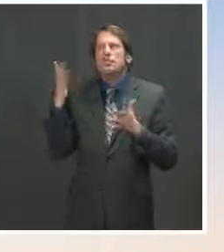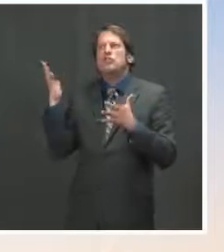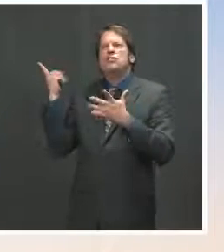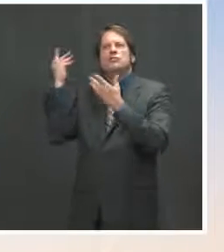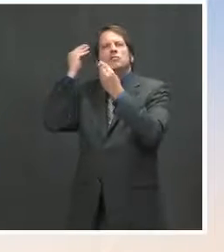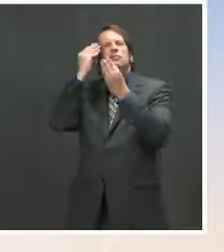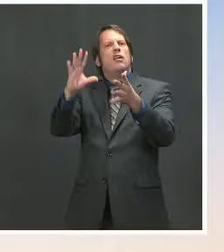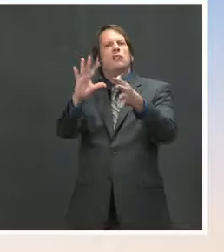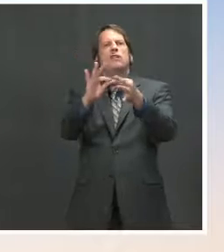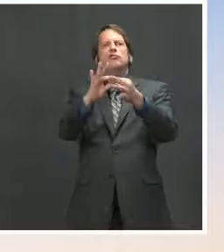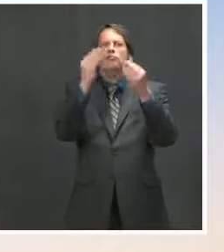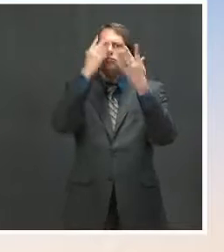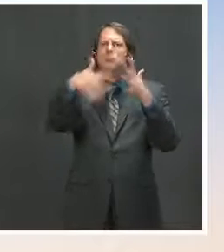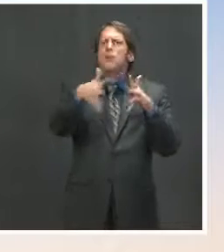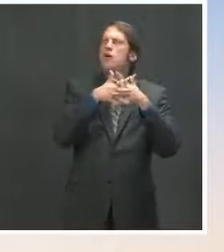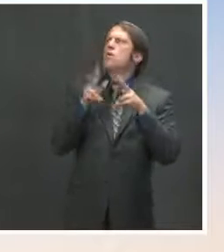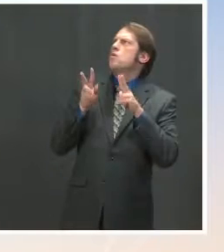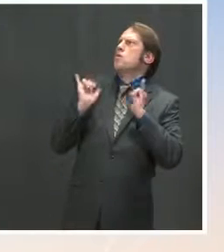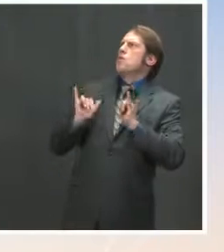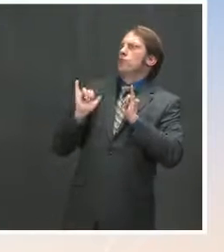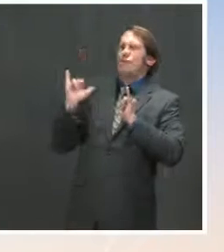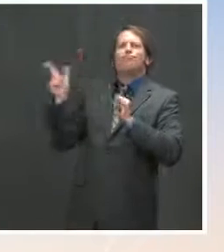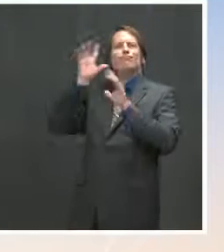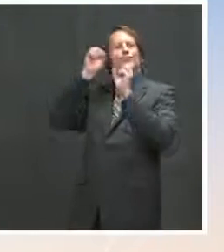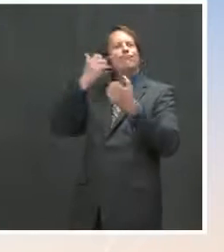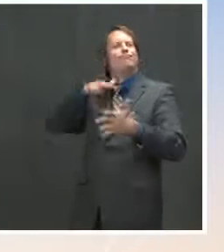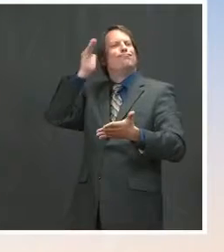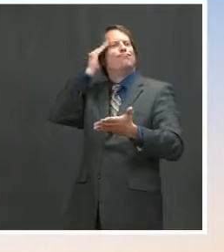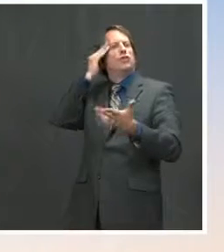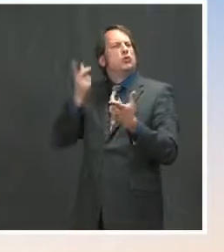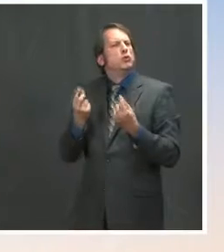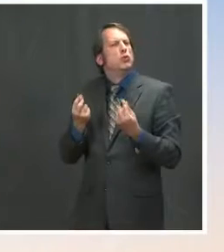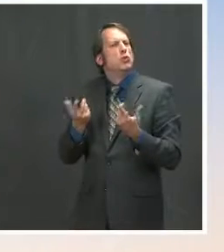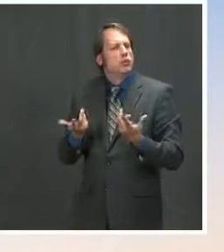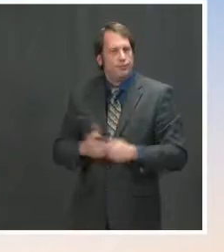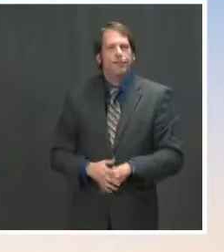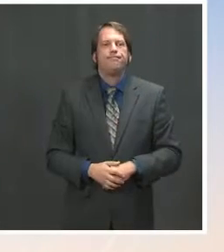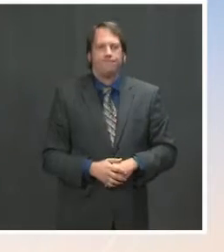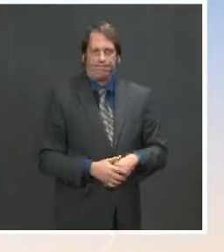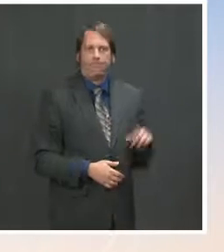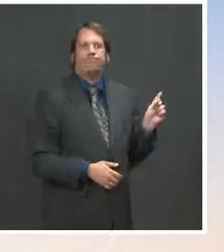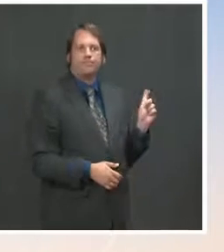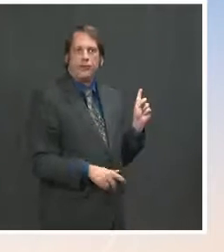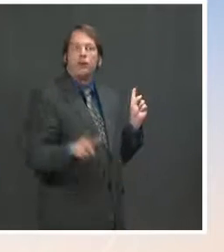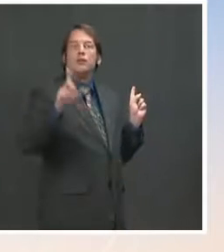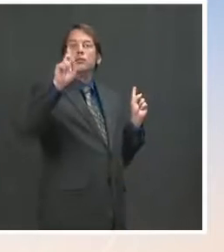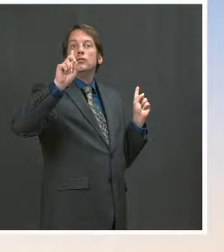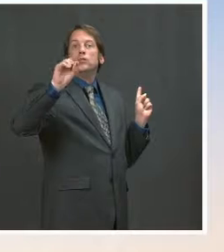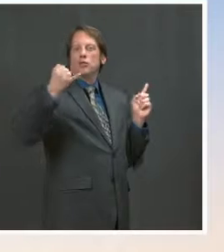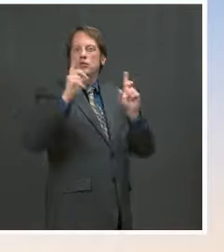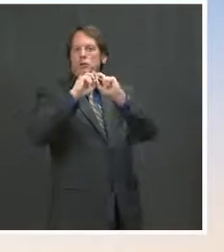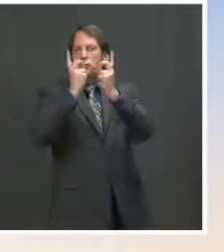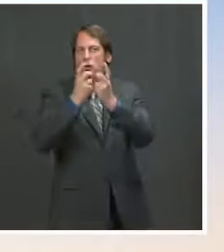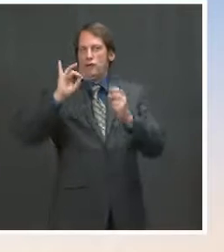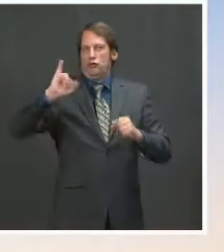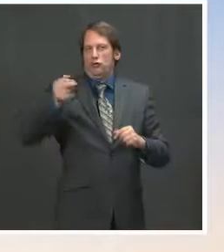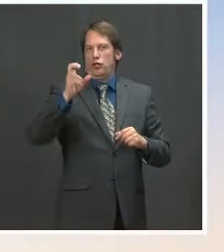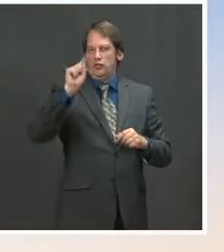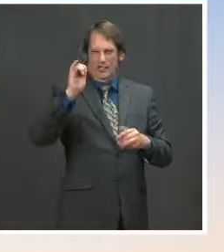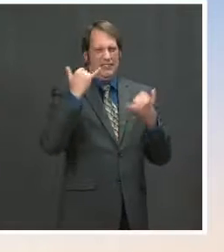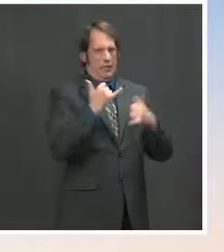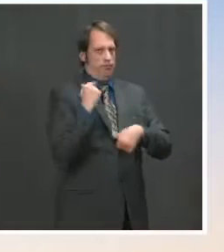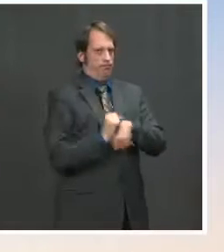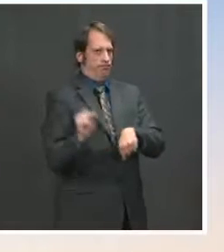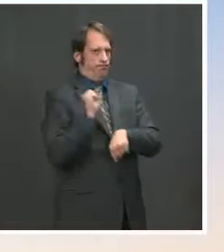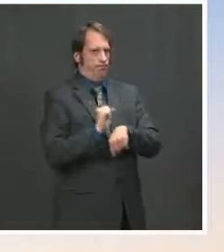we've actually taken, the Department of Justice has taken. Let me first reiterate that the president has said repeatedly that he believes we need police